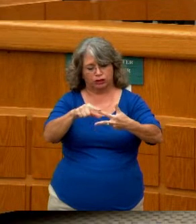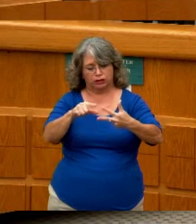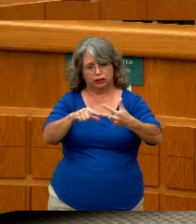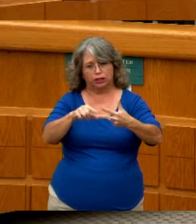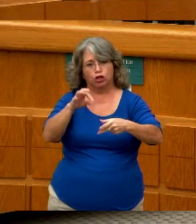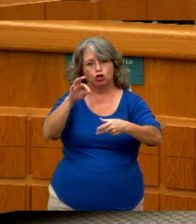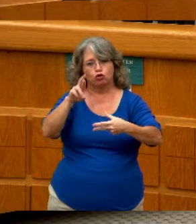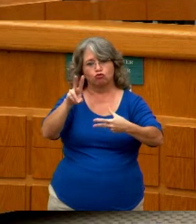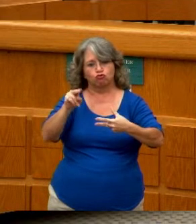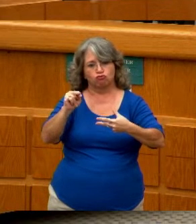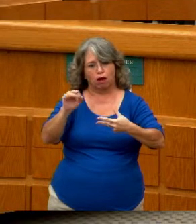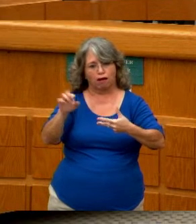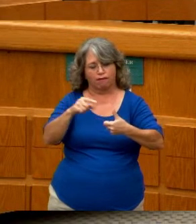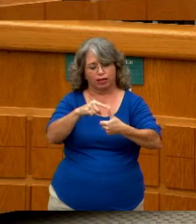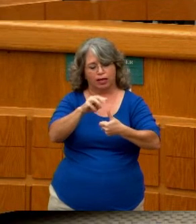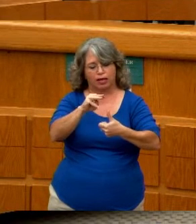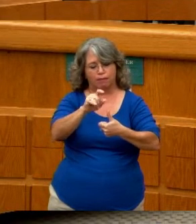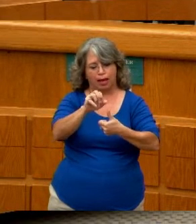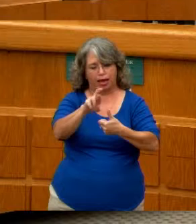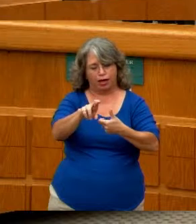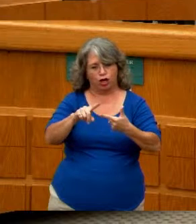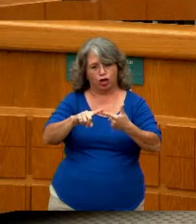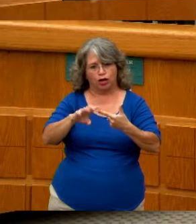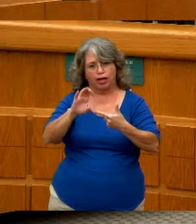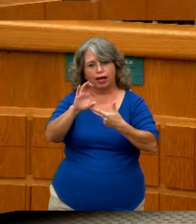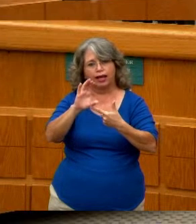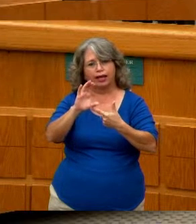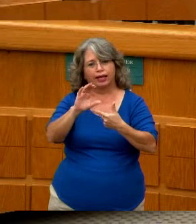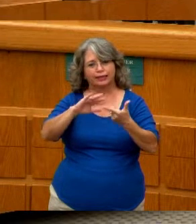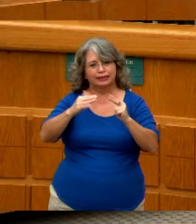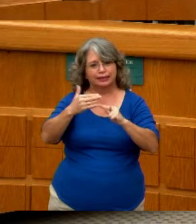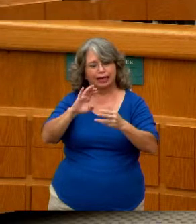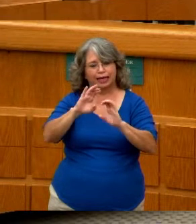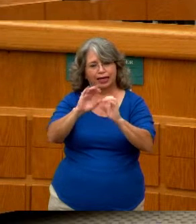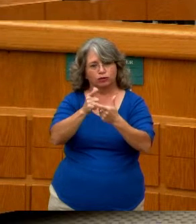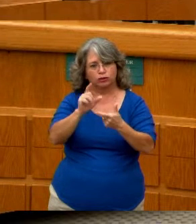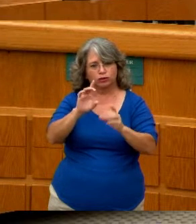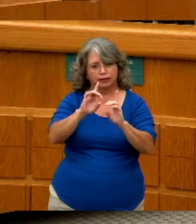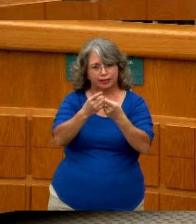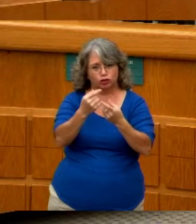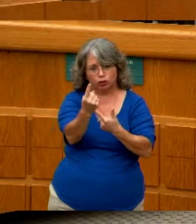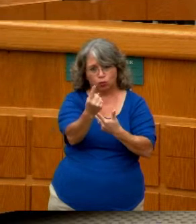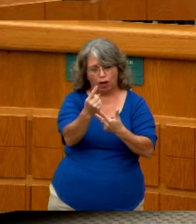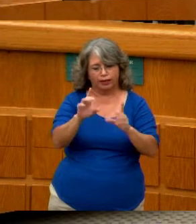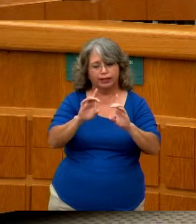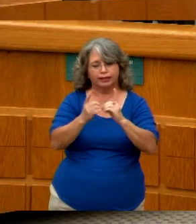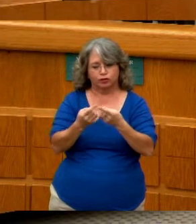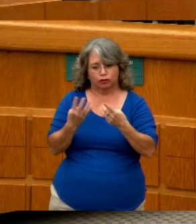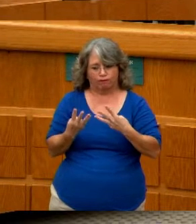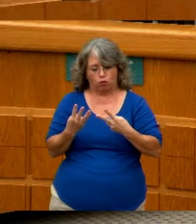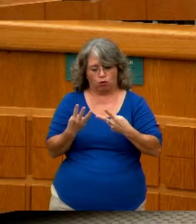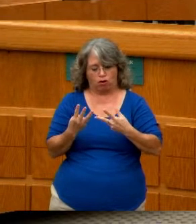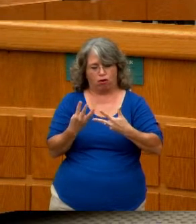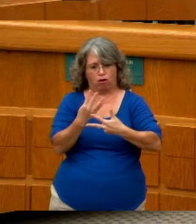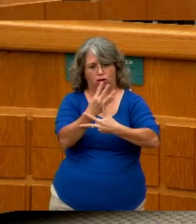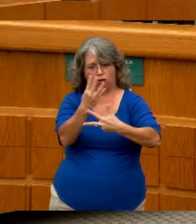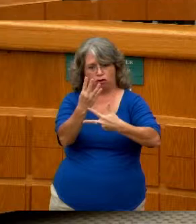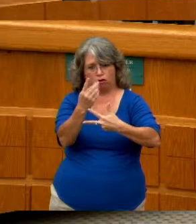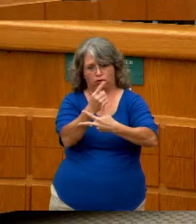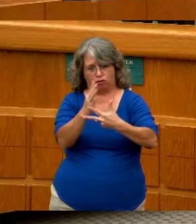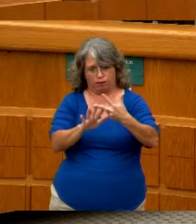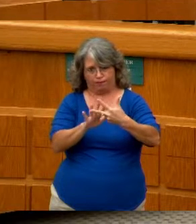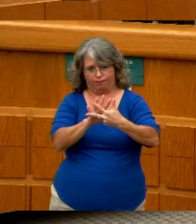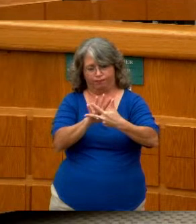positions, and a lot of people will be going to the polls because it's a citywide election: mayor, City Council District 1, and City Council District